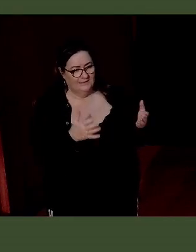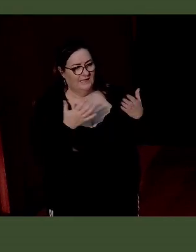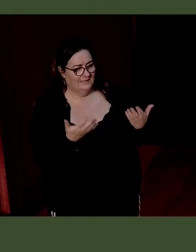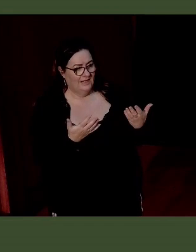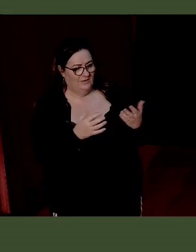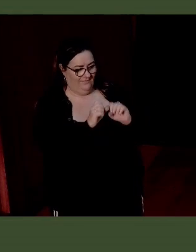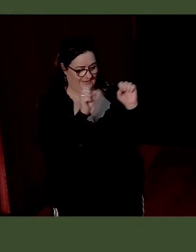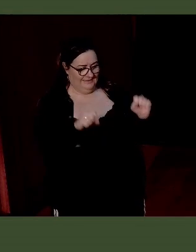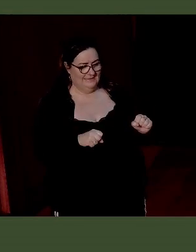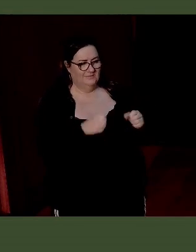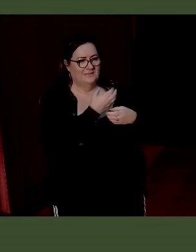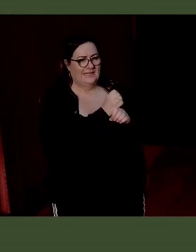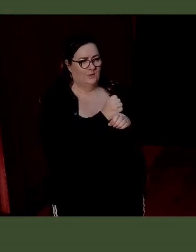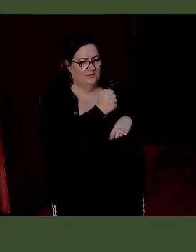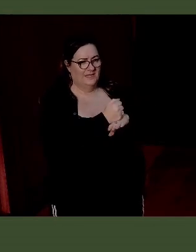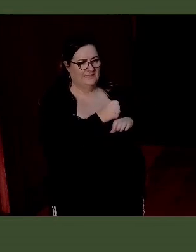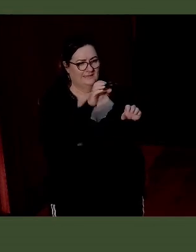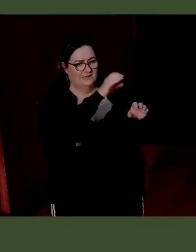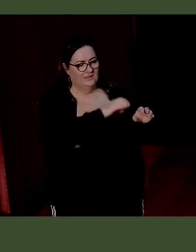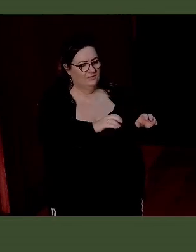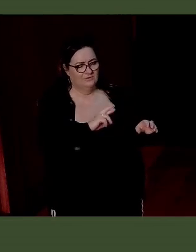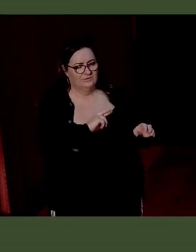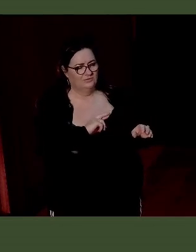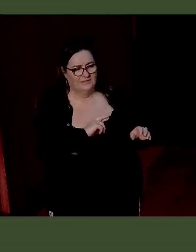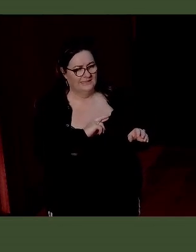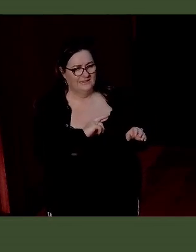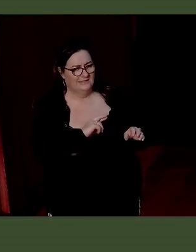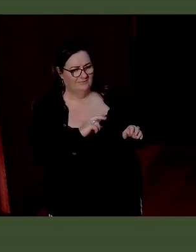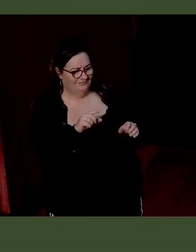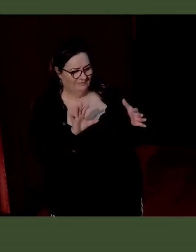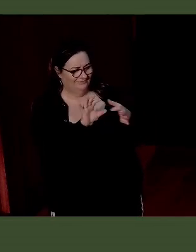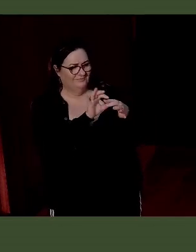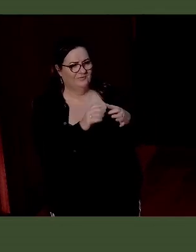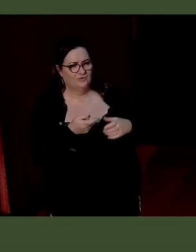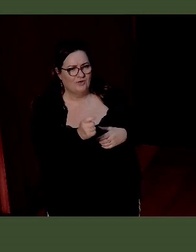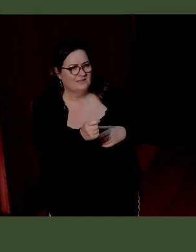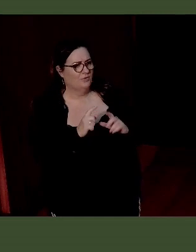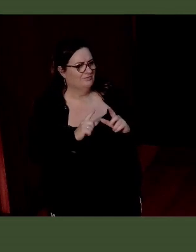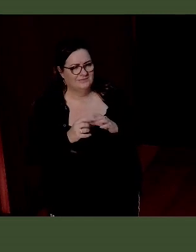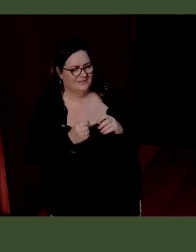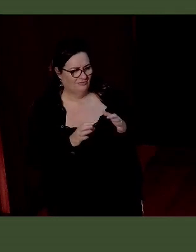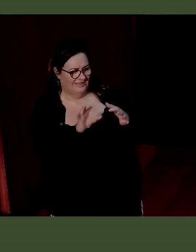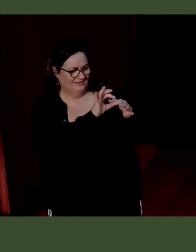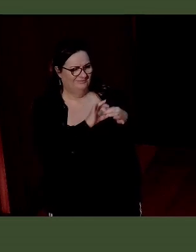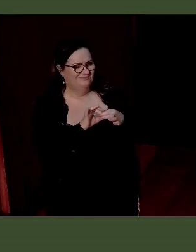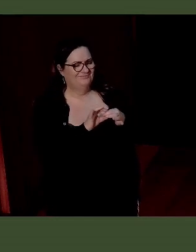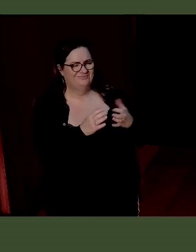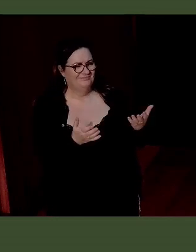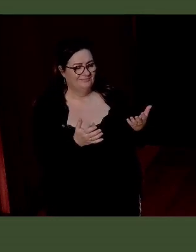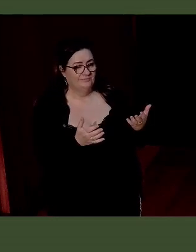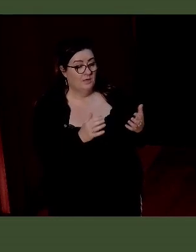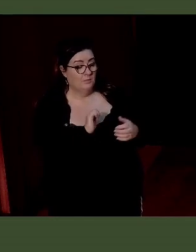in a county-based system which doesn't recognise economic realities, transport and other networks at the time at all. The reforms were